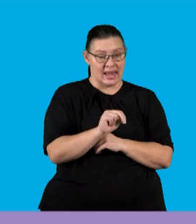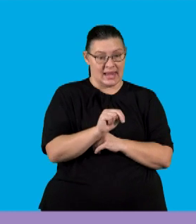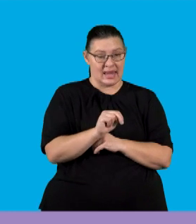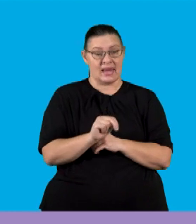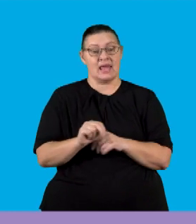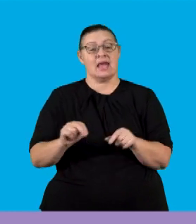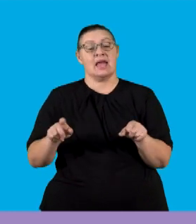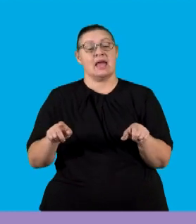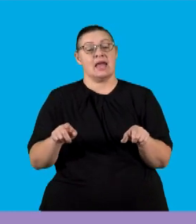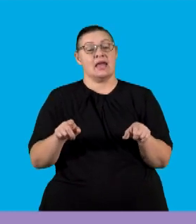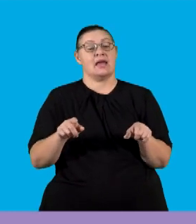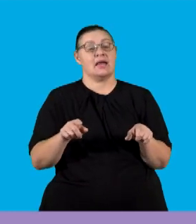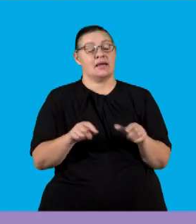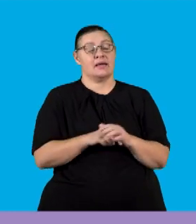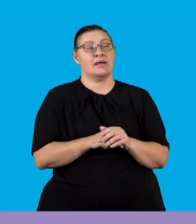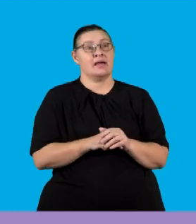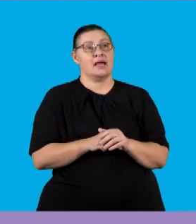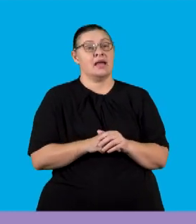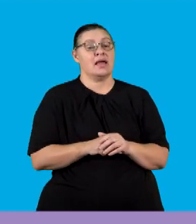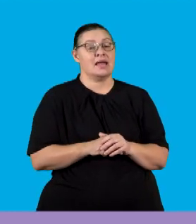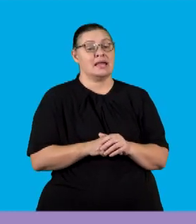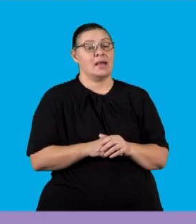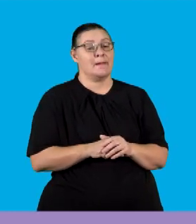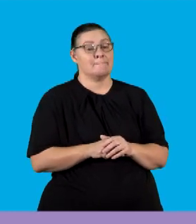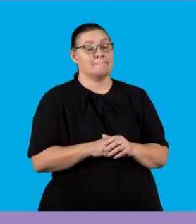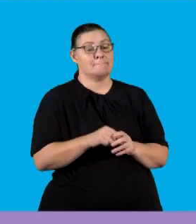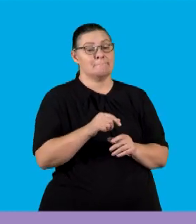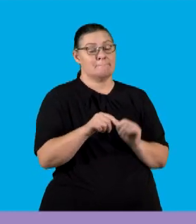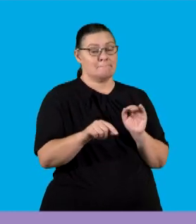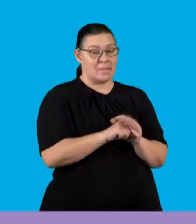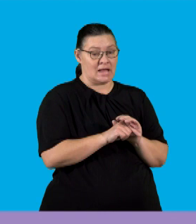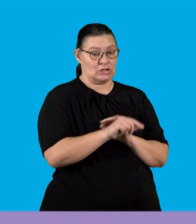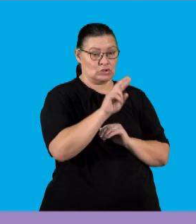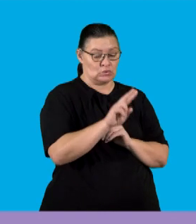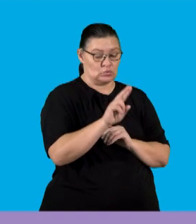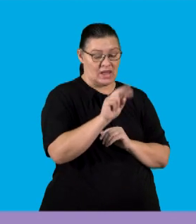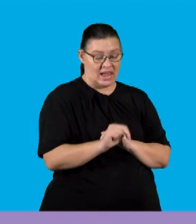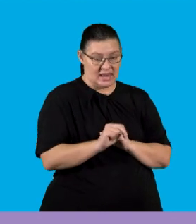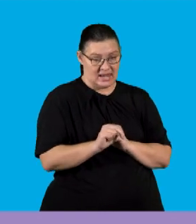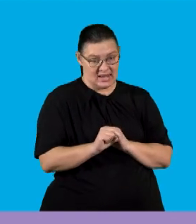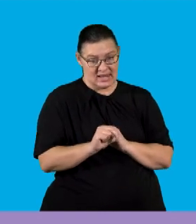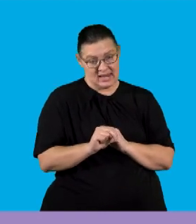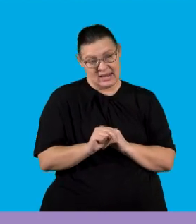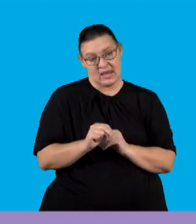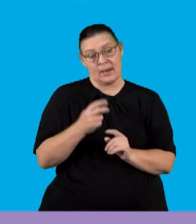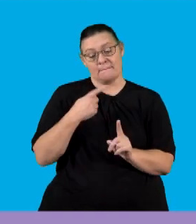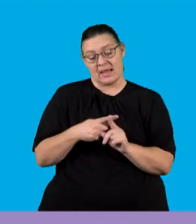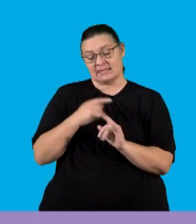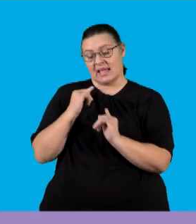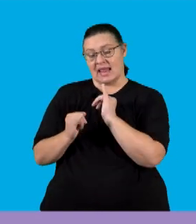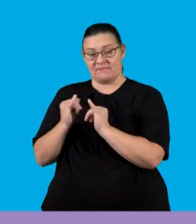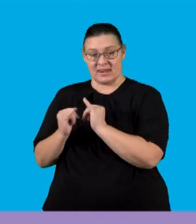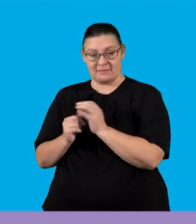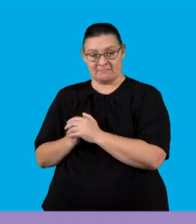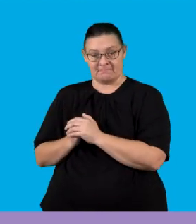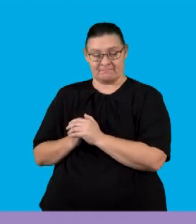going to add an 11. So that is going to be our rule there, a negative 2n plus 11.